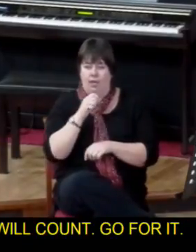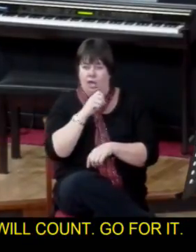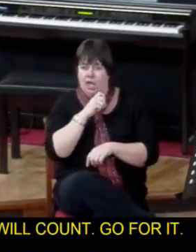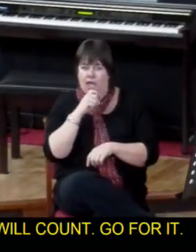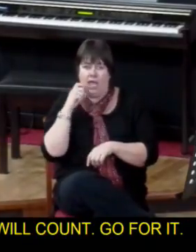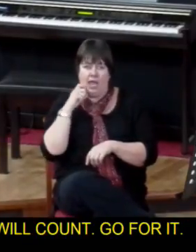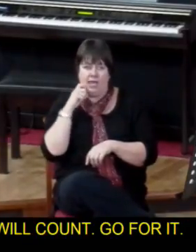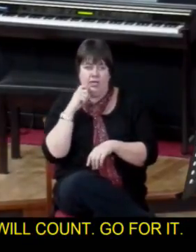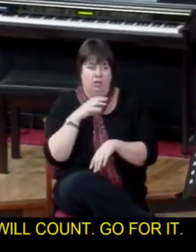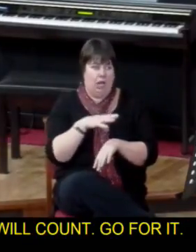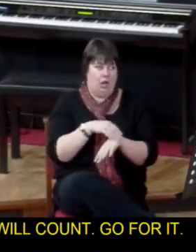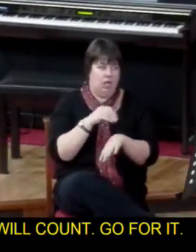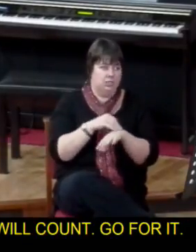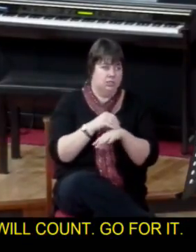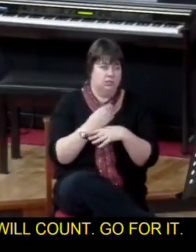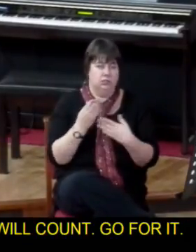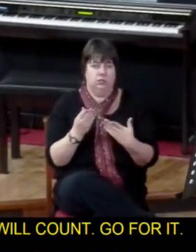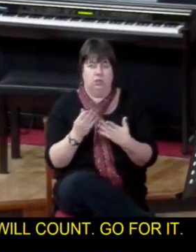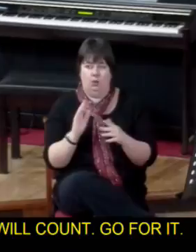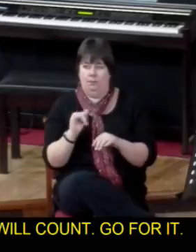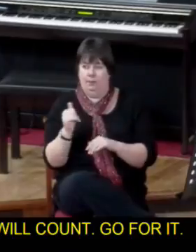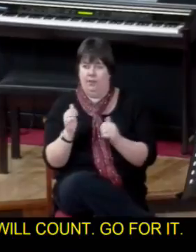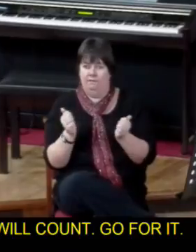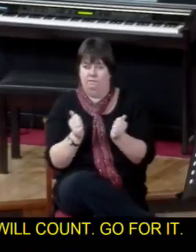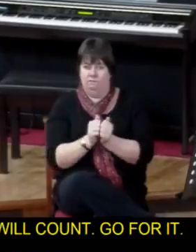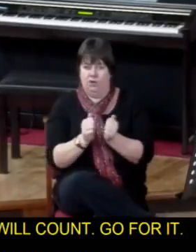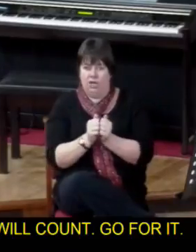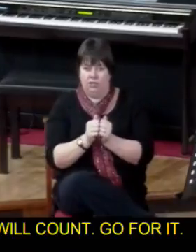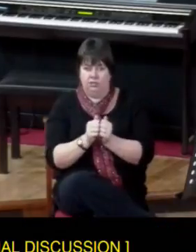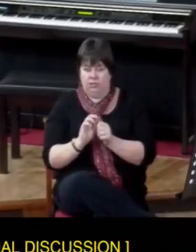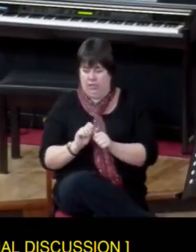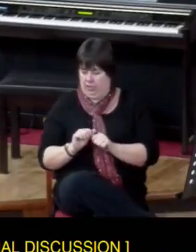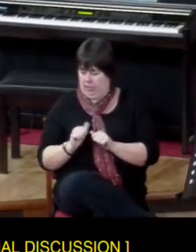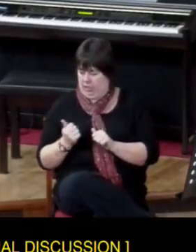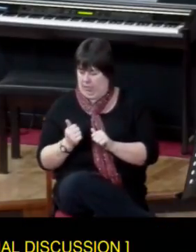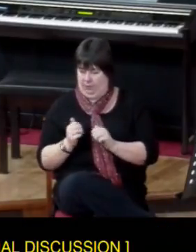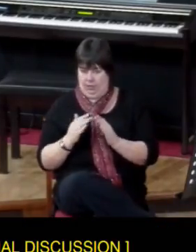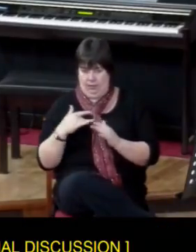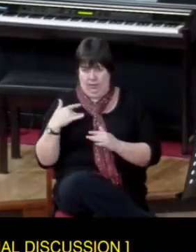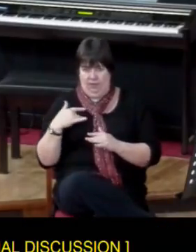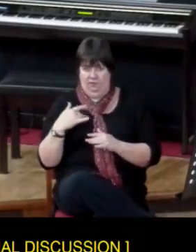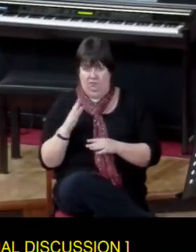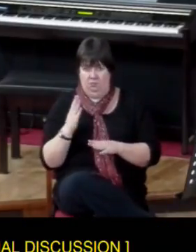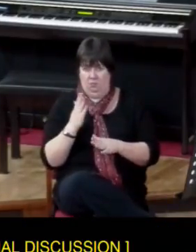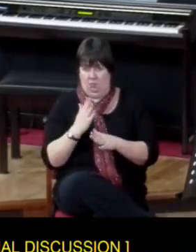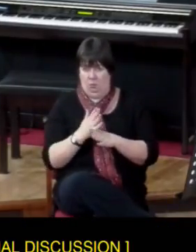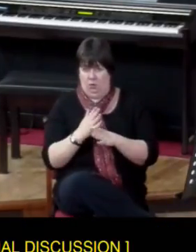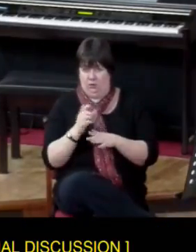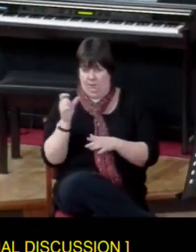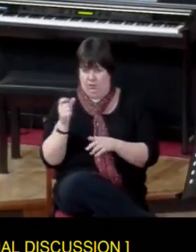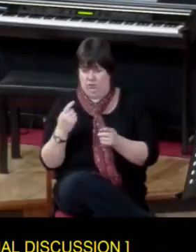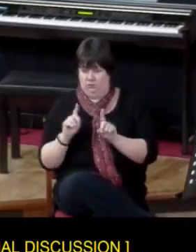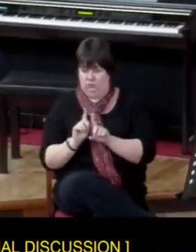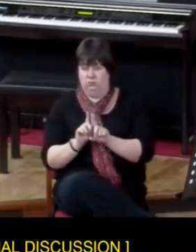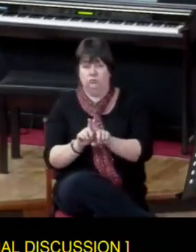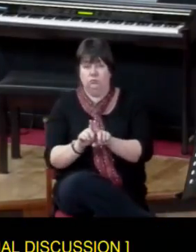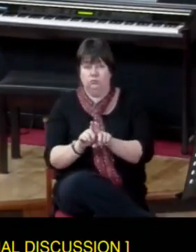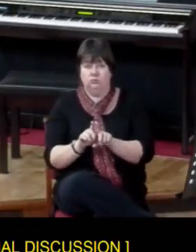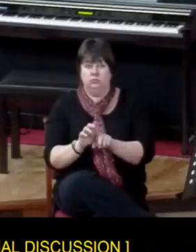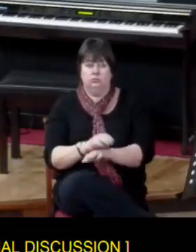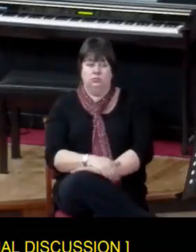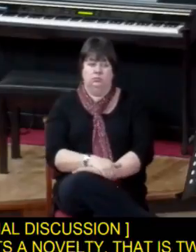were close to, maybe even a friend, a neighbor, a work colleague, somebody like